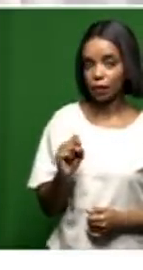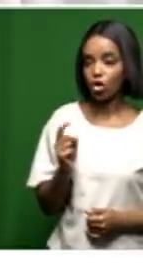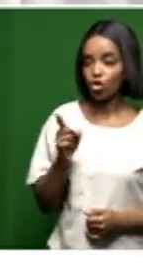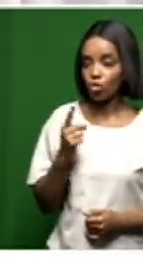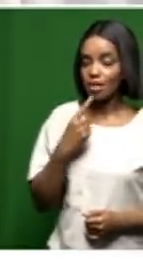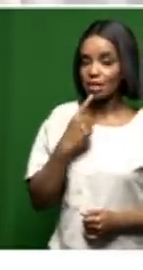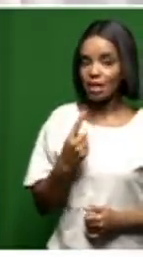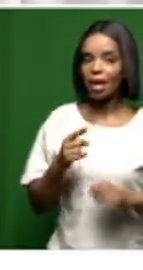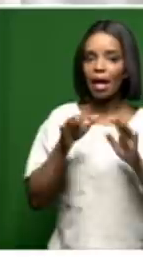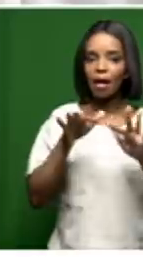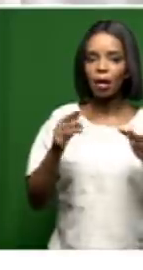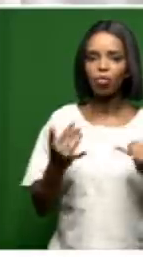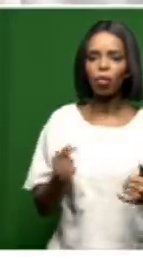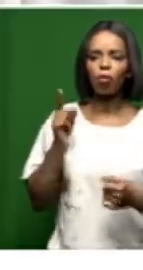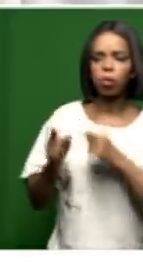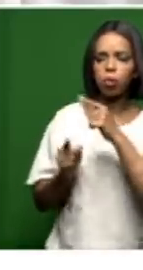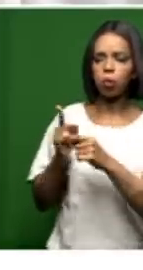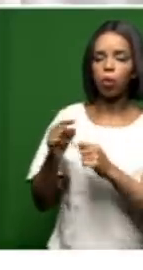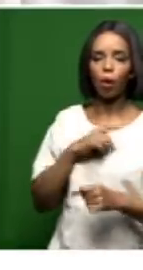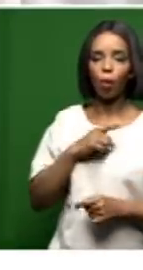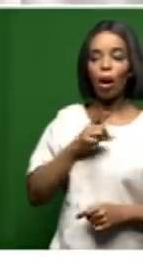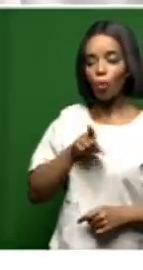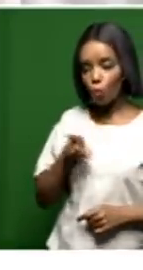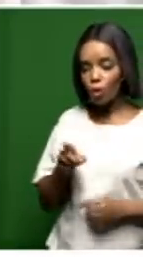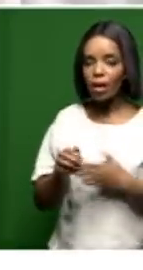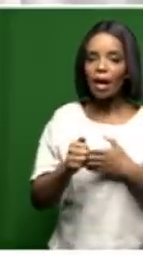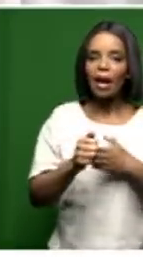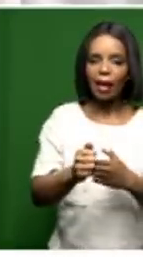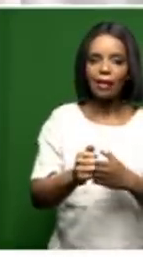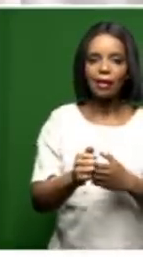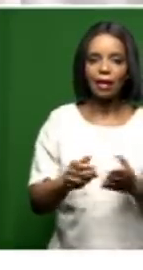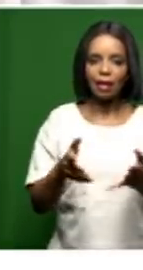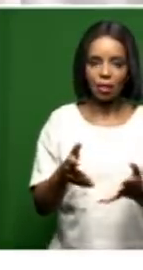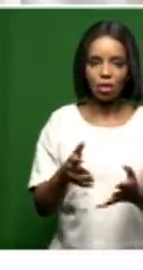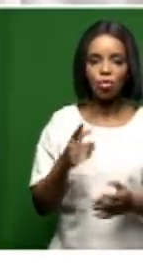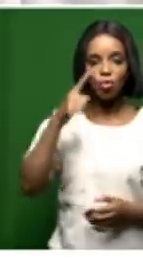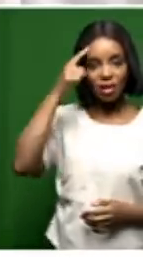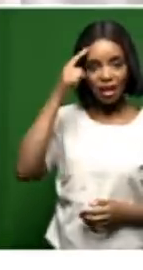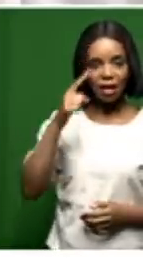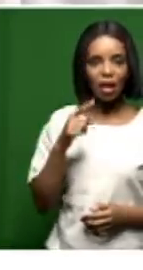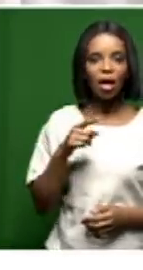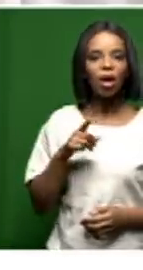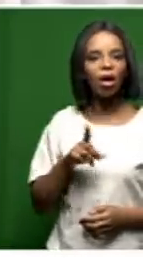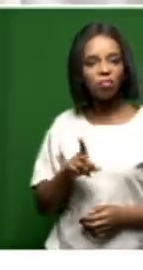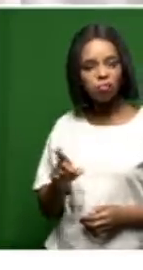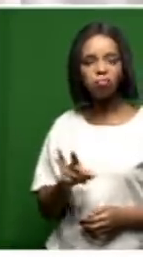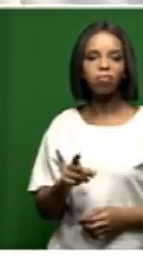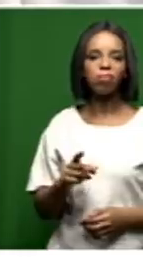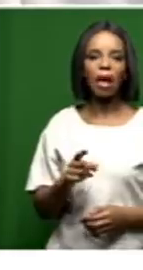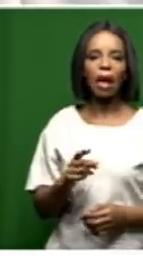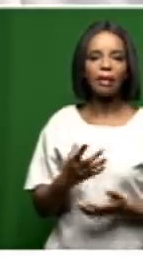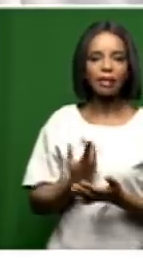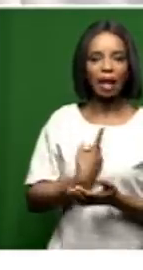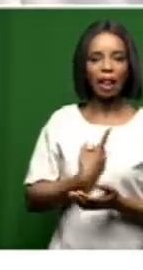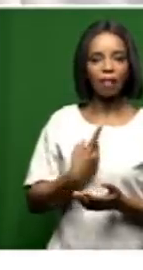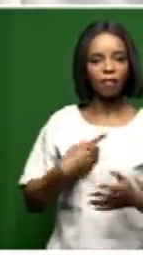persecuted right now for leading the charge, why do you think that Mervyn Dirks took it upon himself just reading the lie of